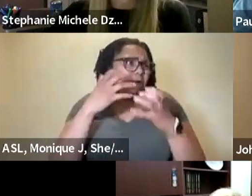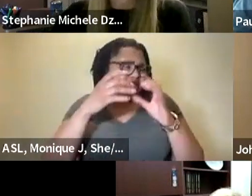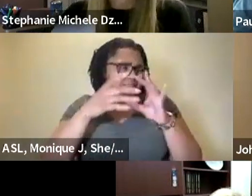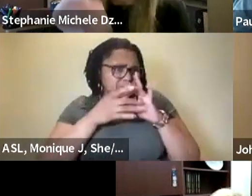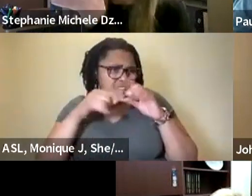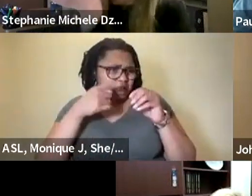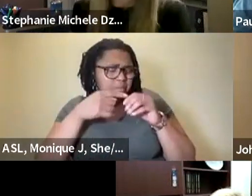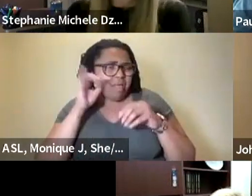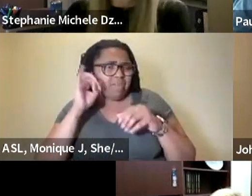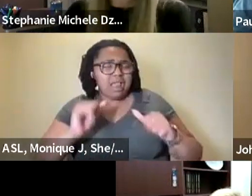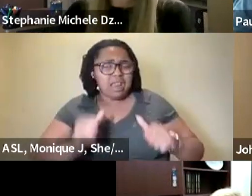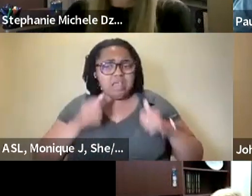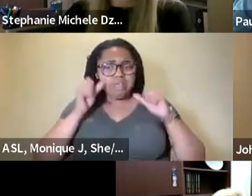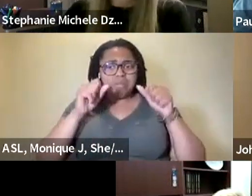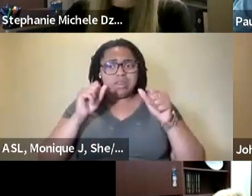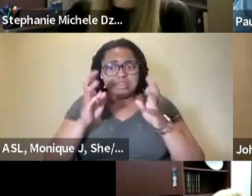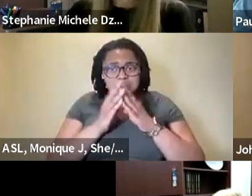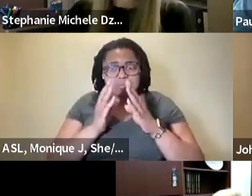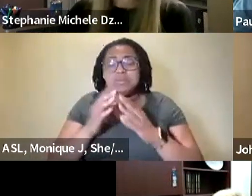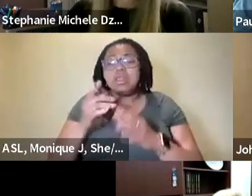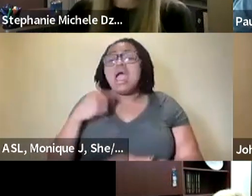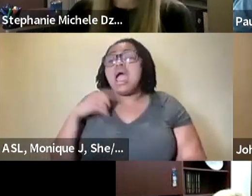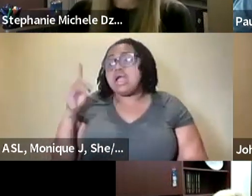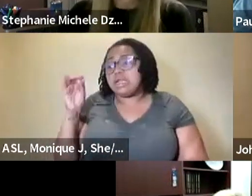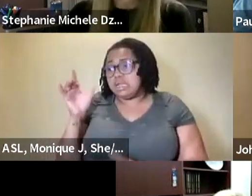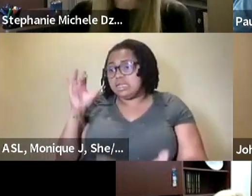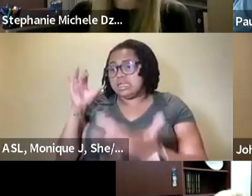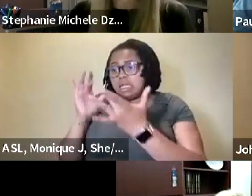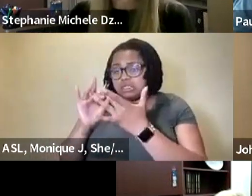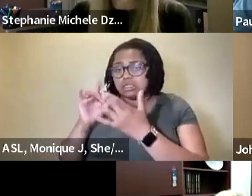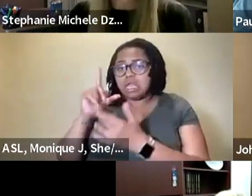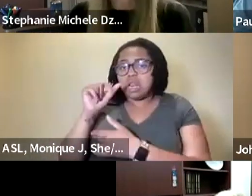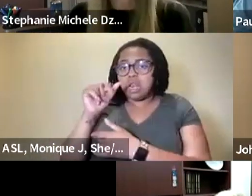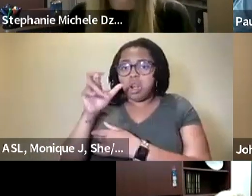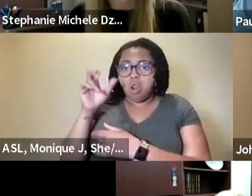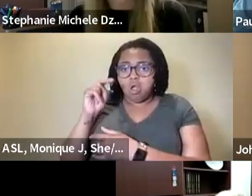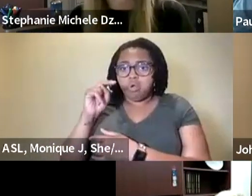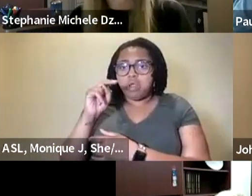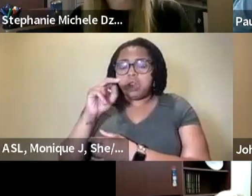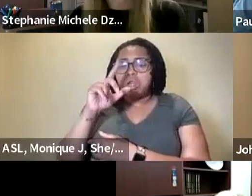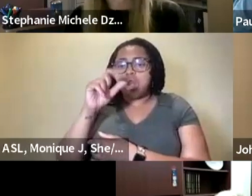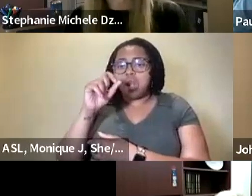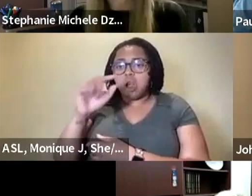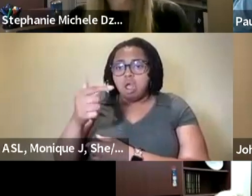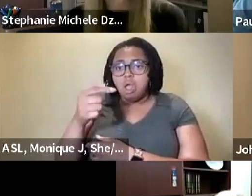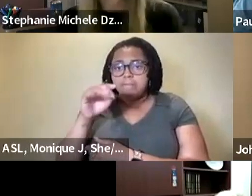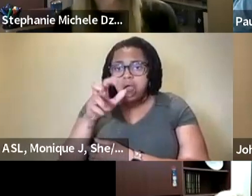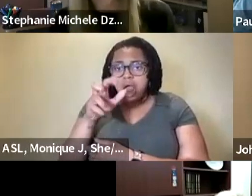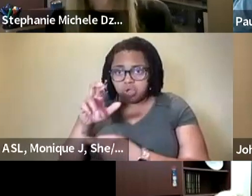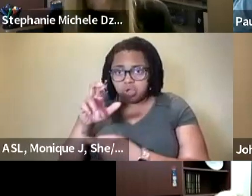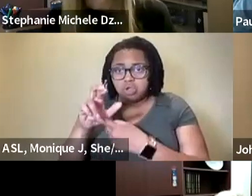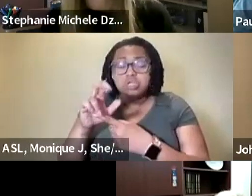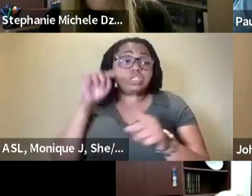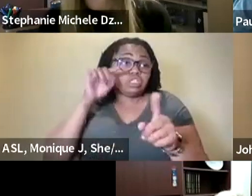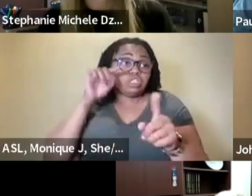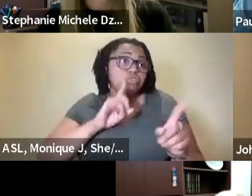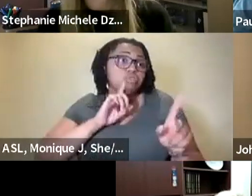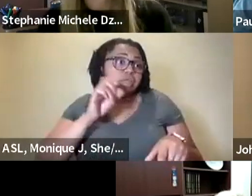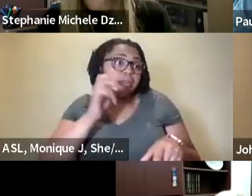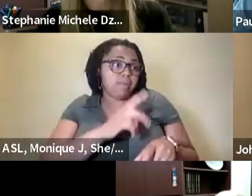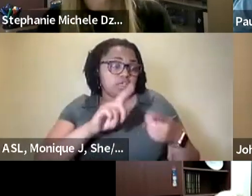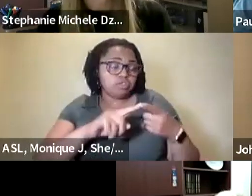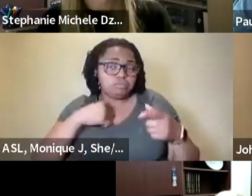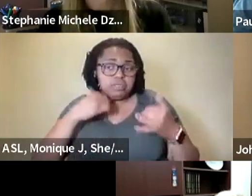livability meeting. I did end up contacting Lauren Longmire. She replied back to me today that